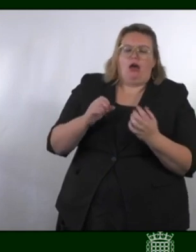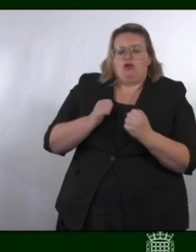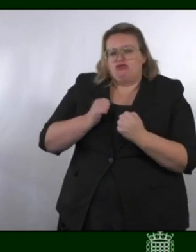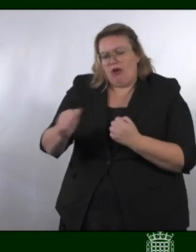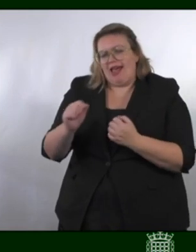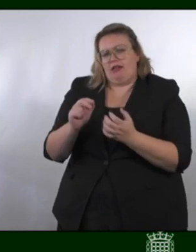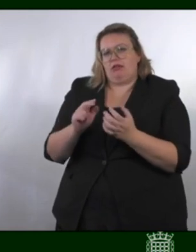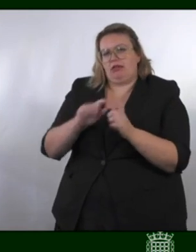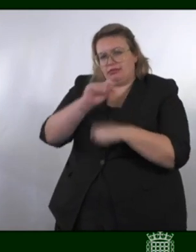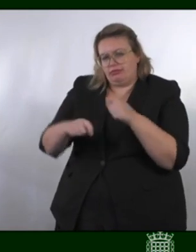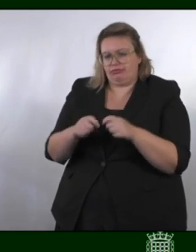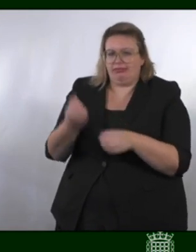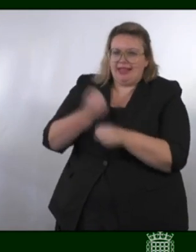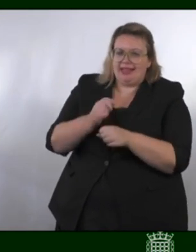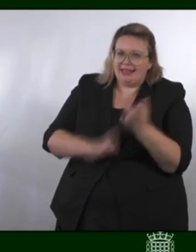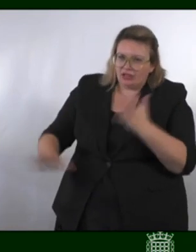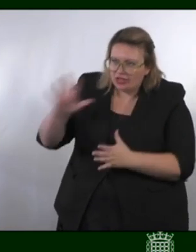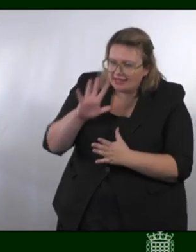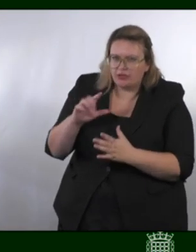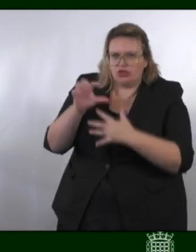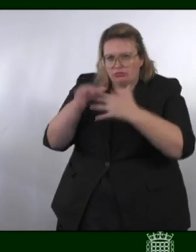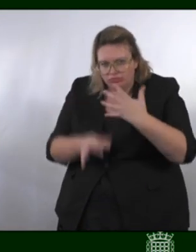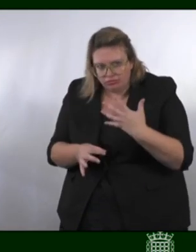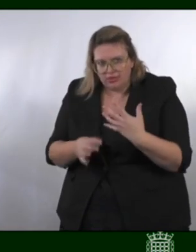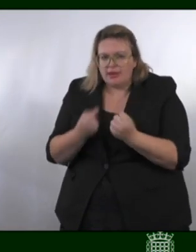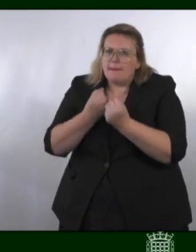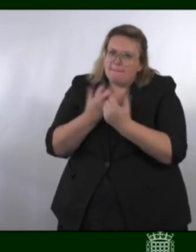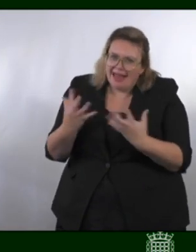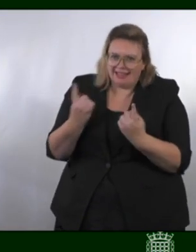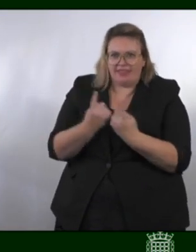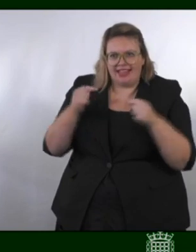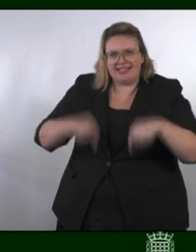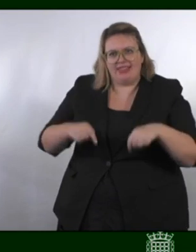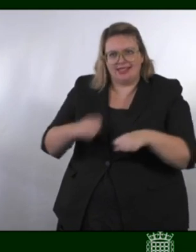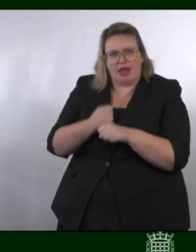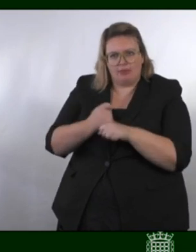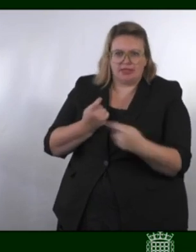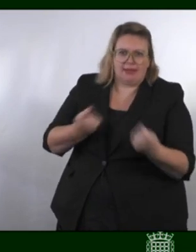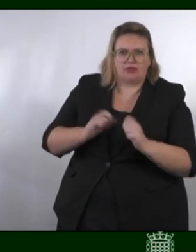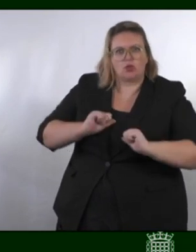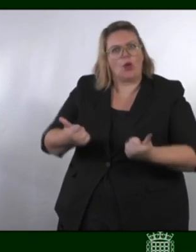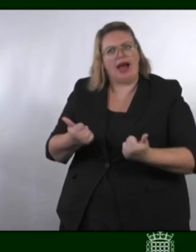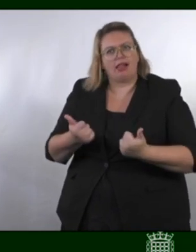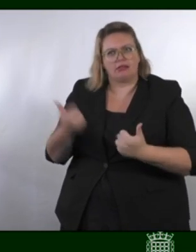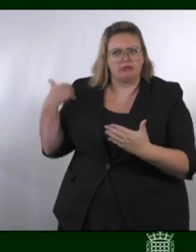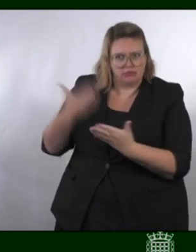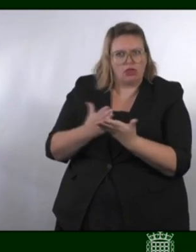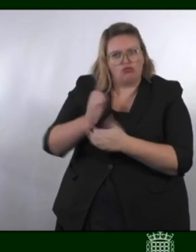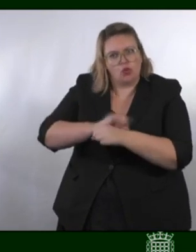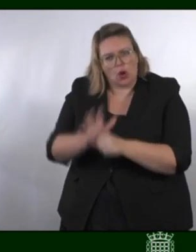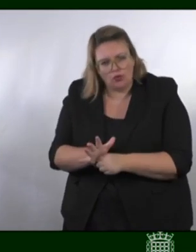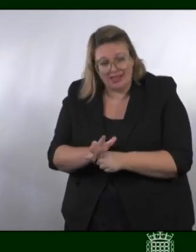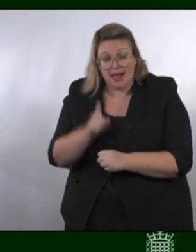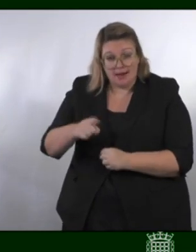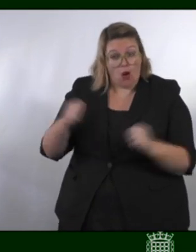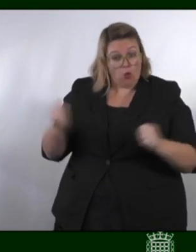Marcus Rashford. There's plenty this government's done on COVID that I applaud. But with winter set to bite and no end to the